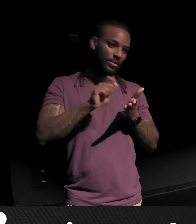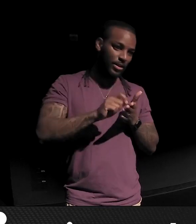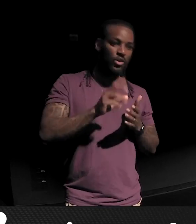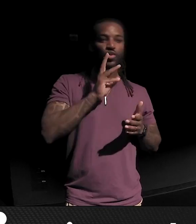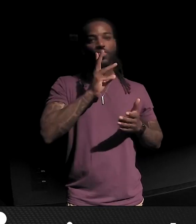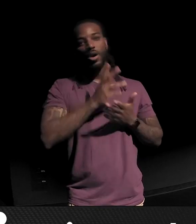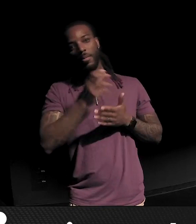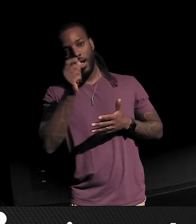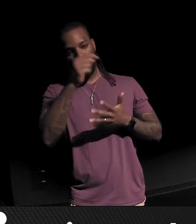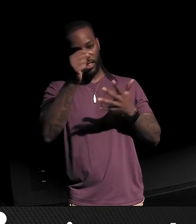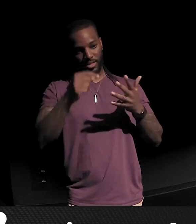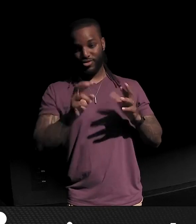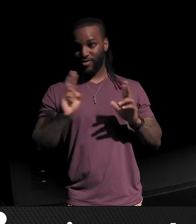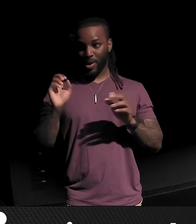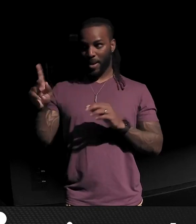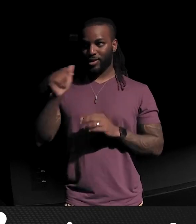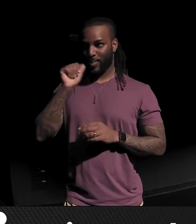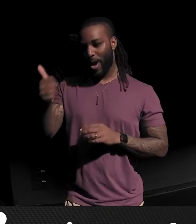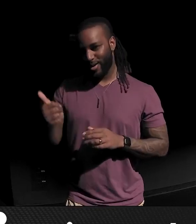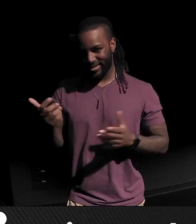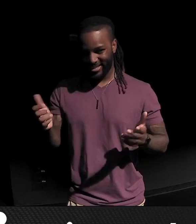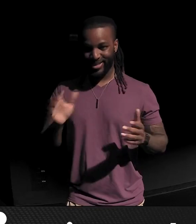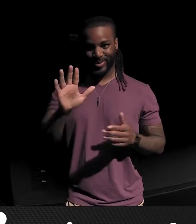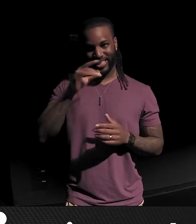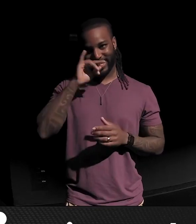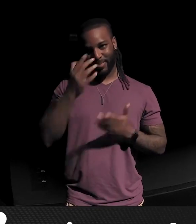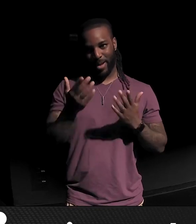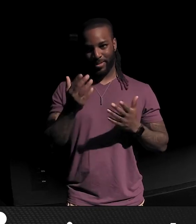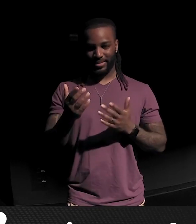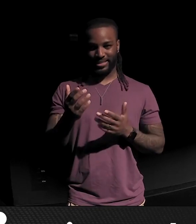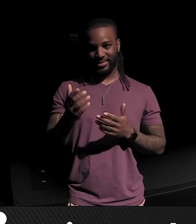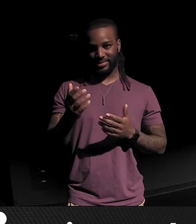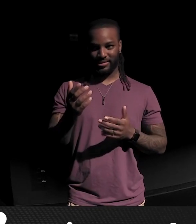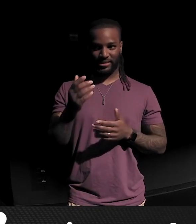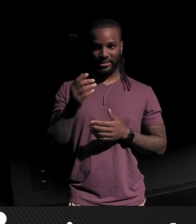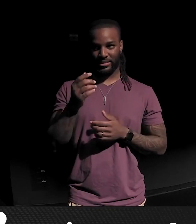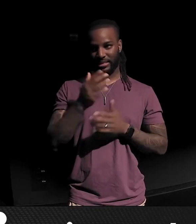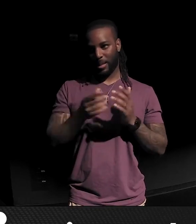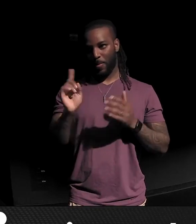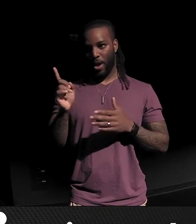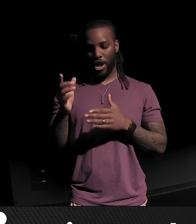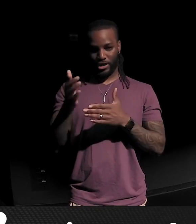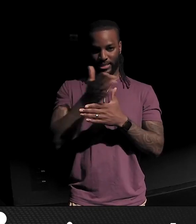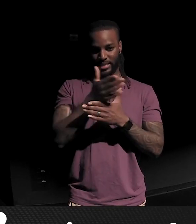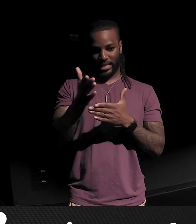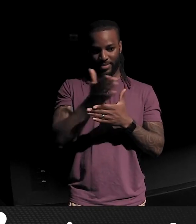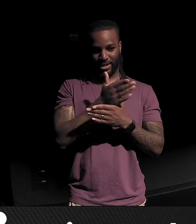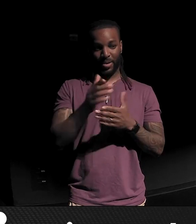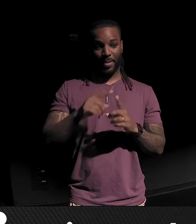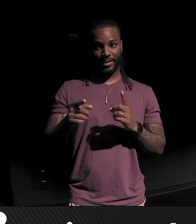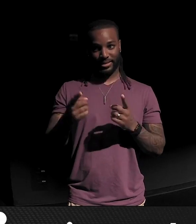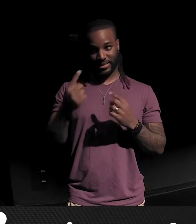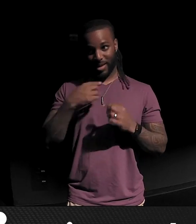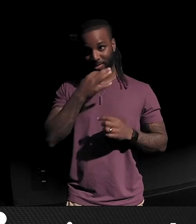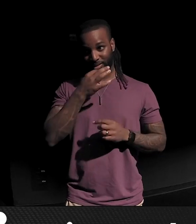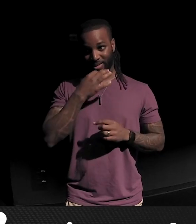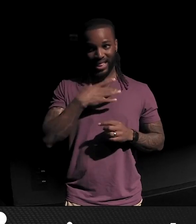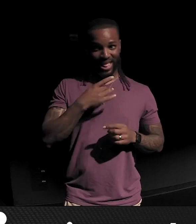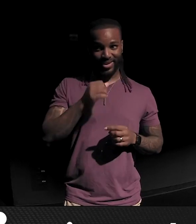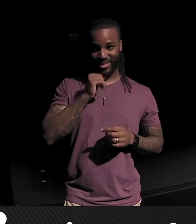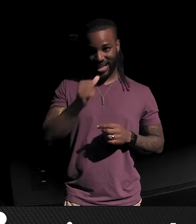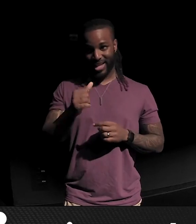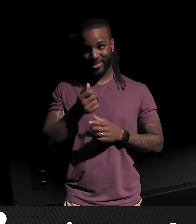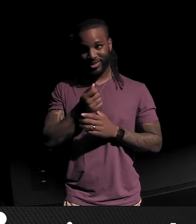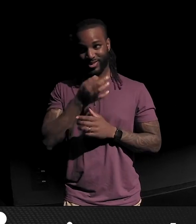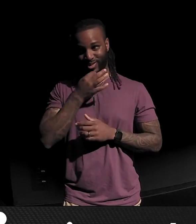And she's ready to go back tomorrow. So your kids are probably somewhere in that spectrum, but it's coming, like it or not, in a couple of weeks.